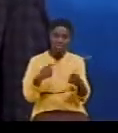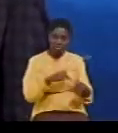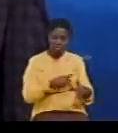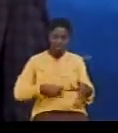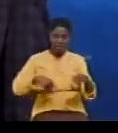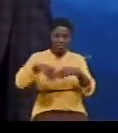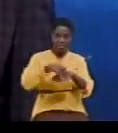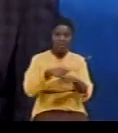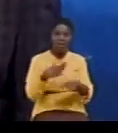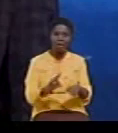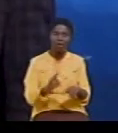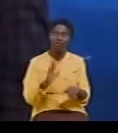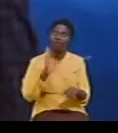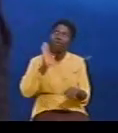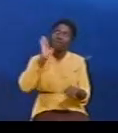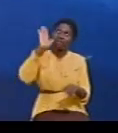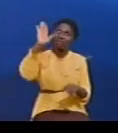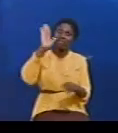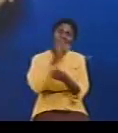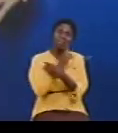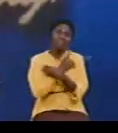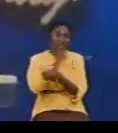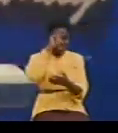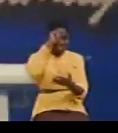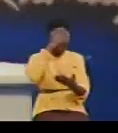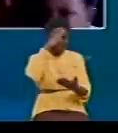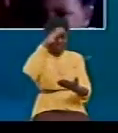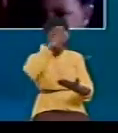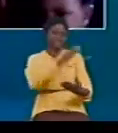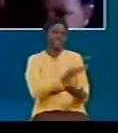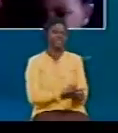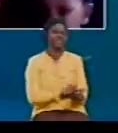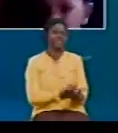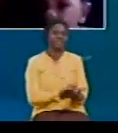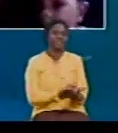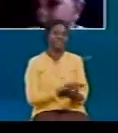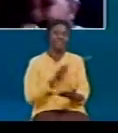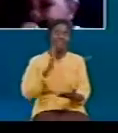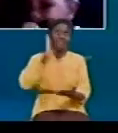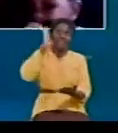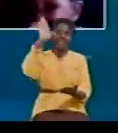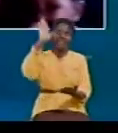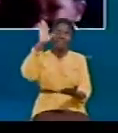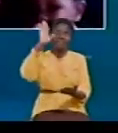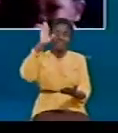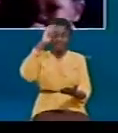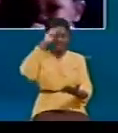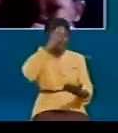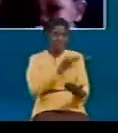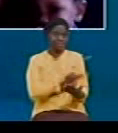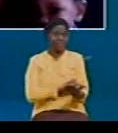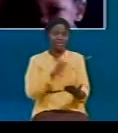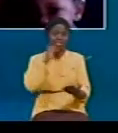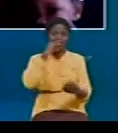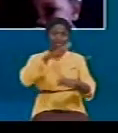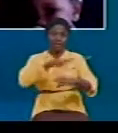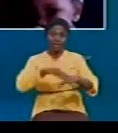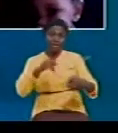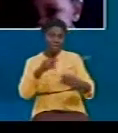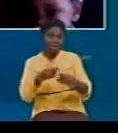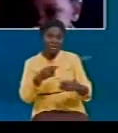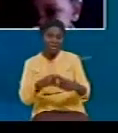his dear son. The dear son is called Emmanuel. That's why we